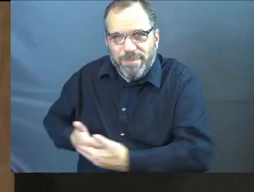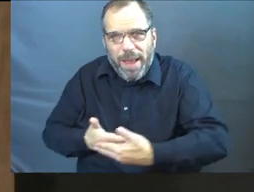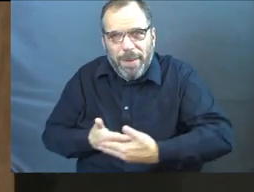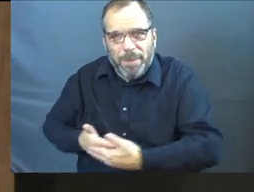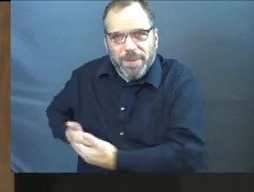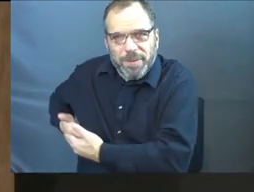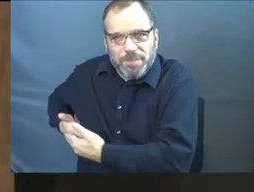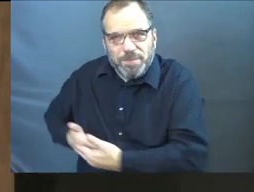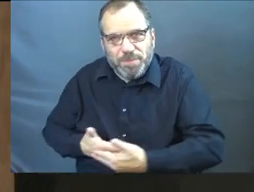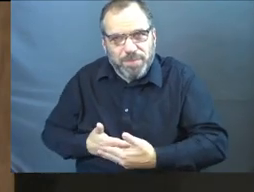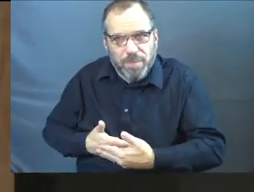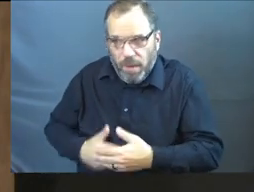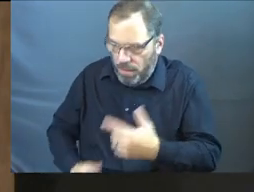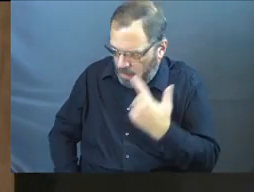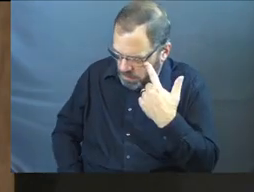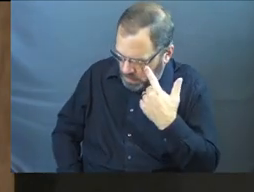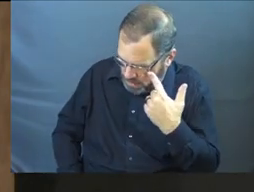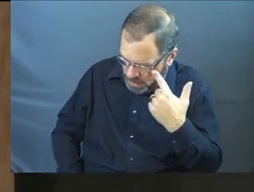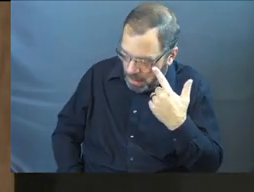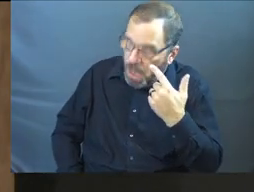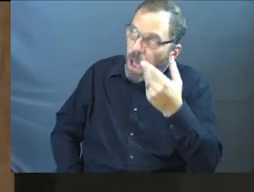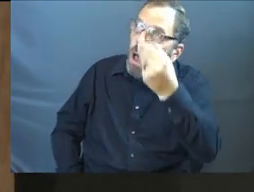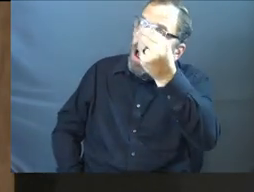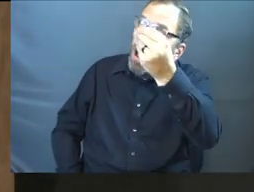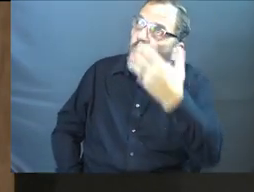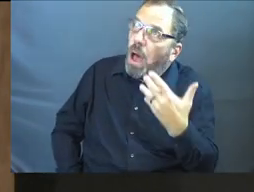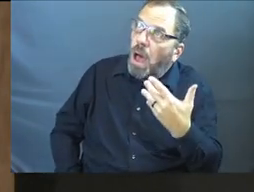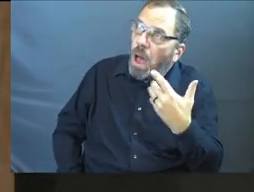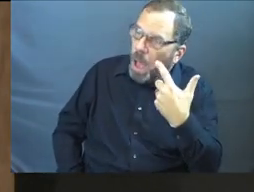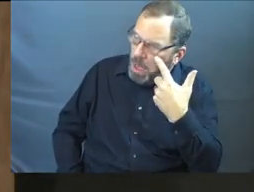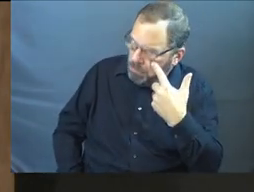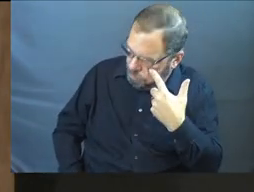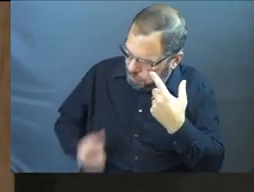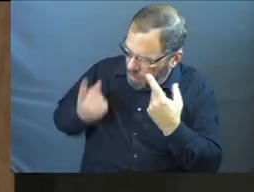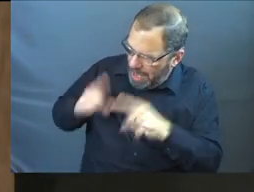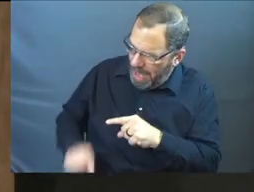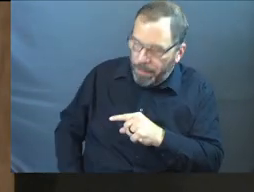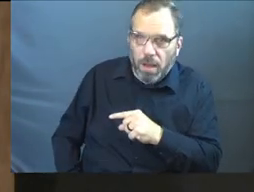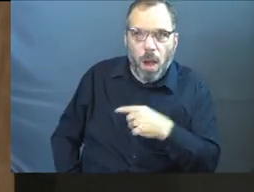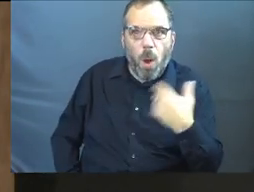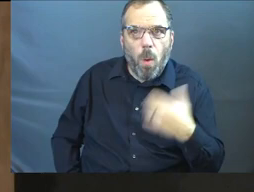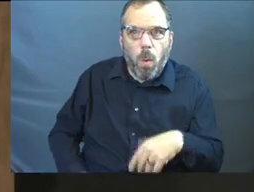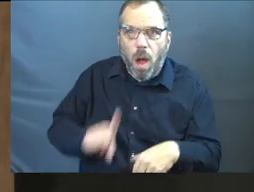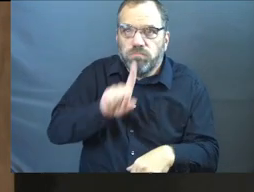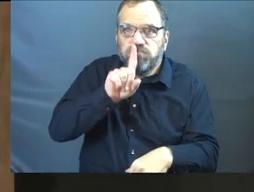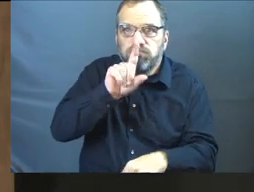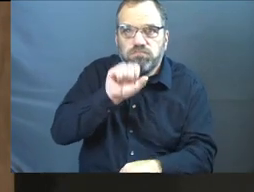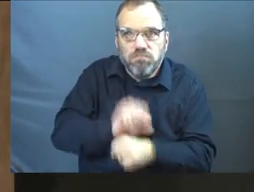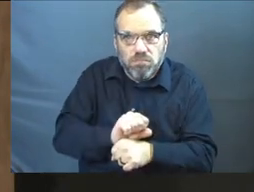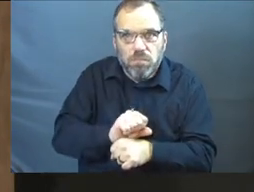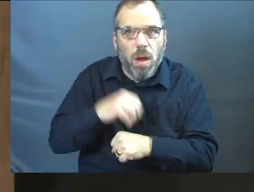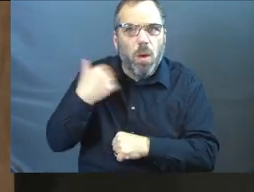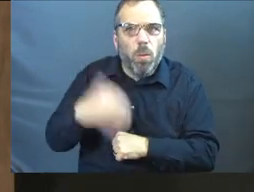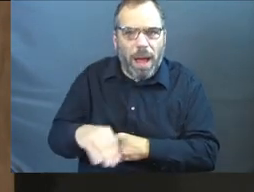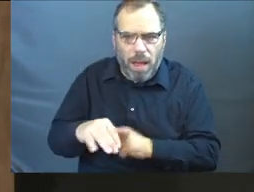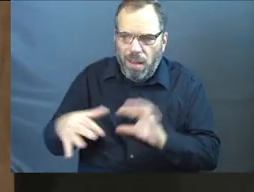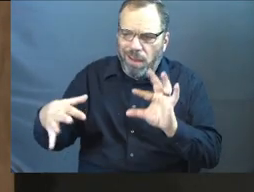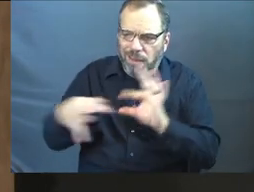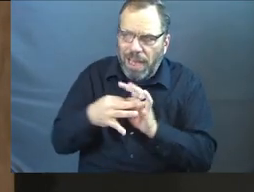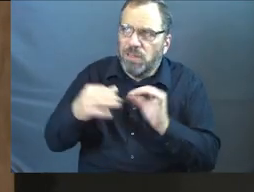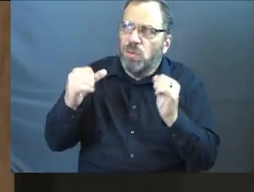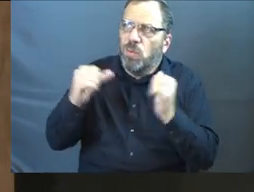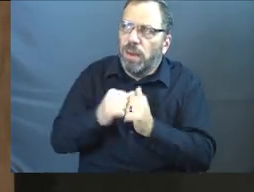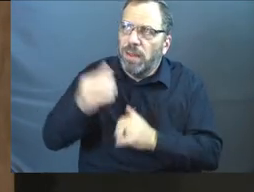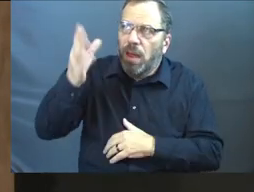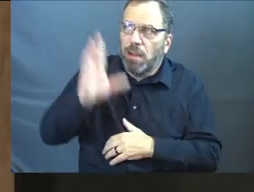manger. They were able to see that everything that God had called them to follow and do through the angels was true. They received that confirmation, that connection with the